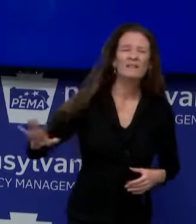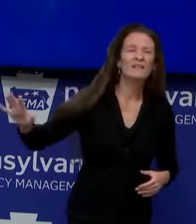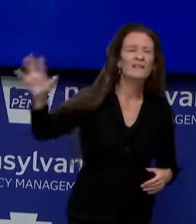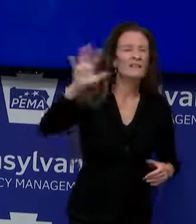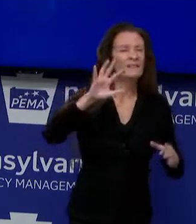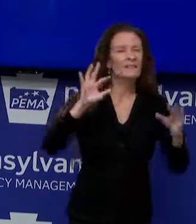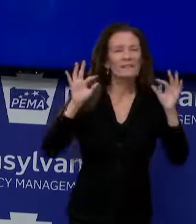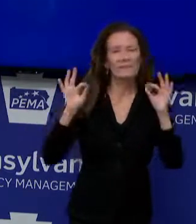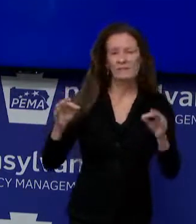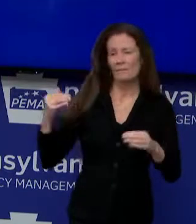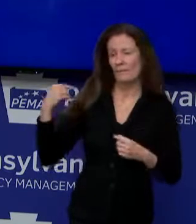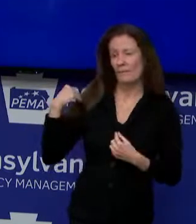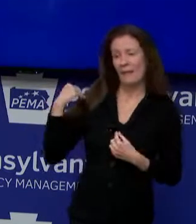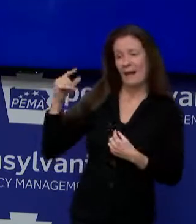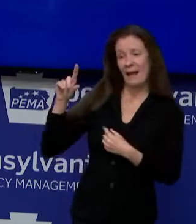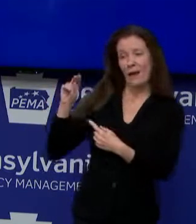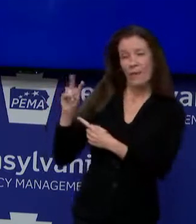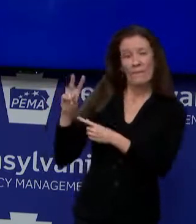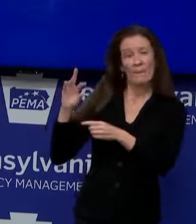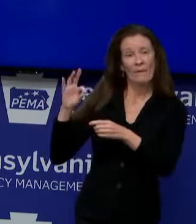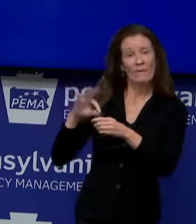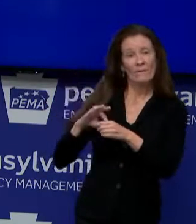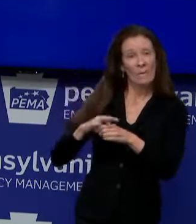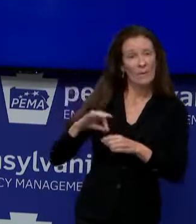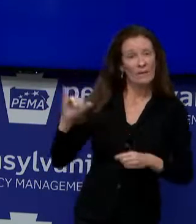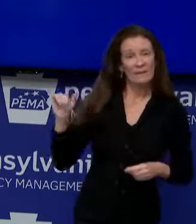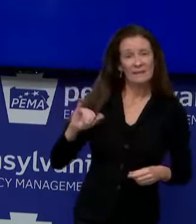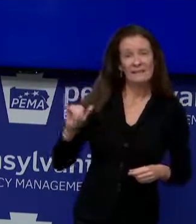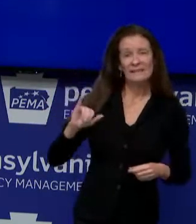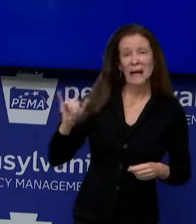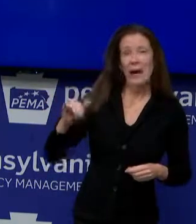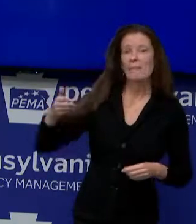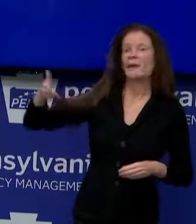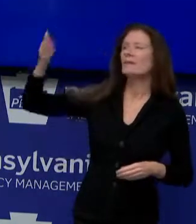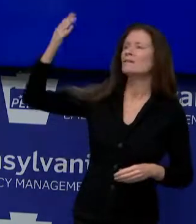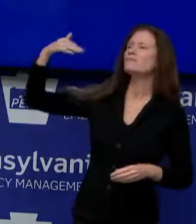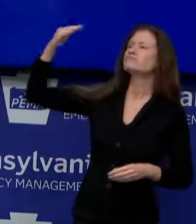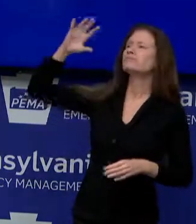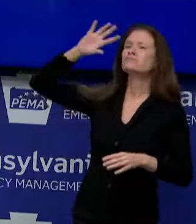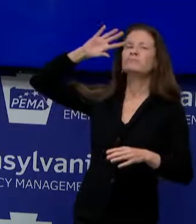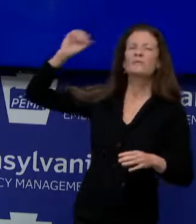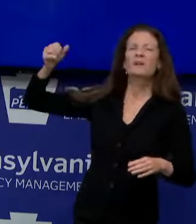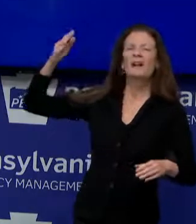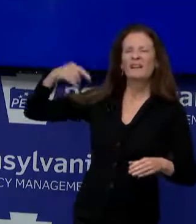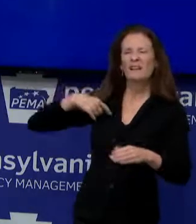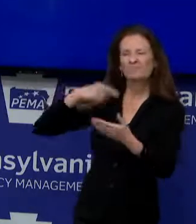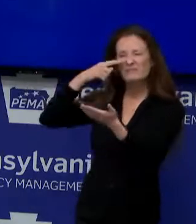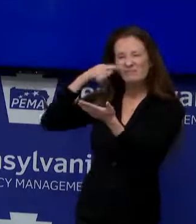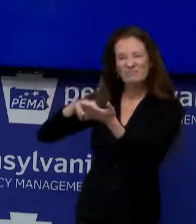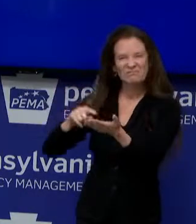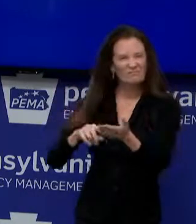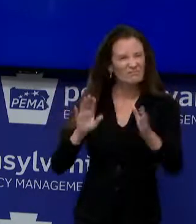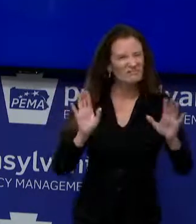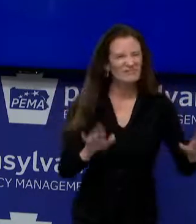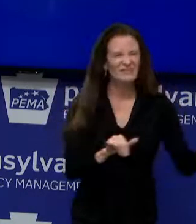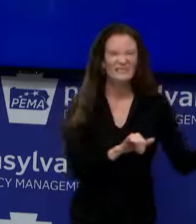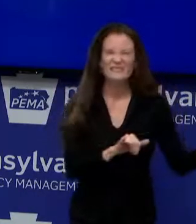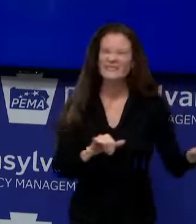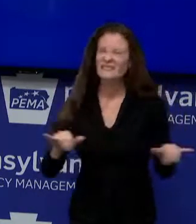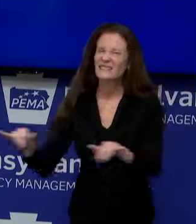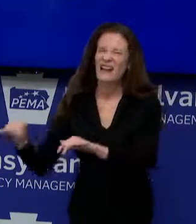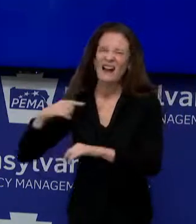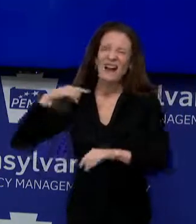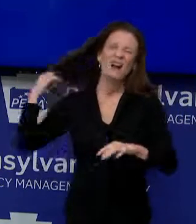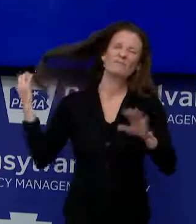election, as we did after the primary. With everything our country and Commonwealth has faced this year, we